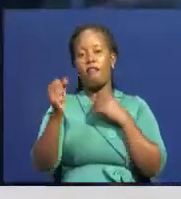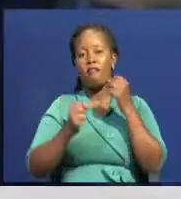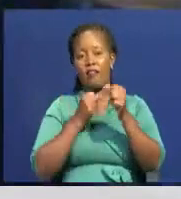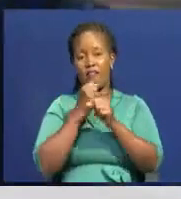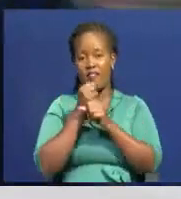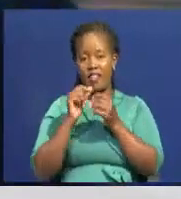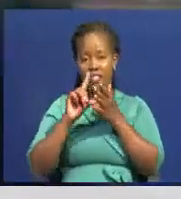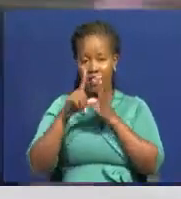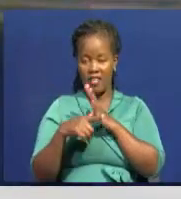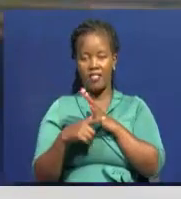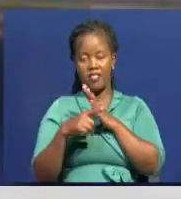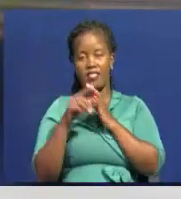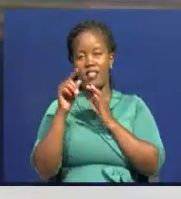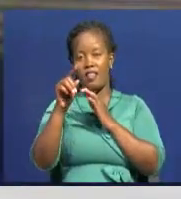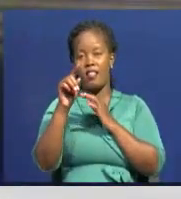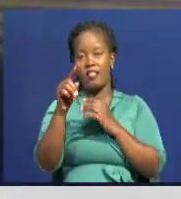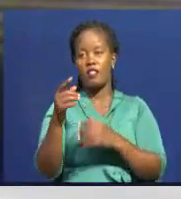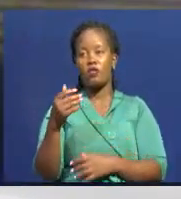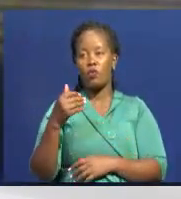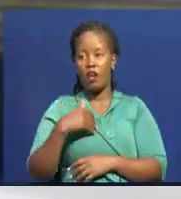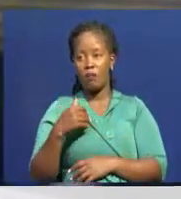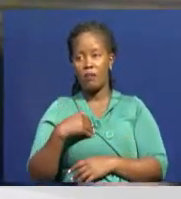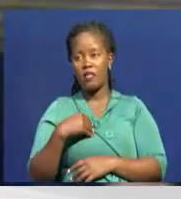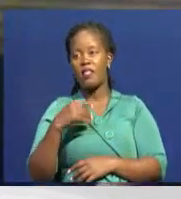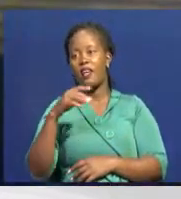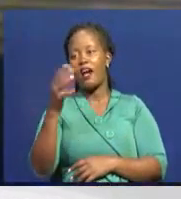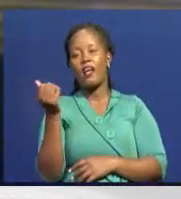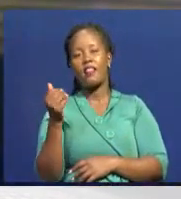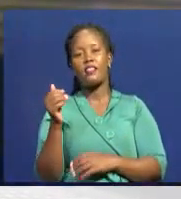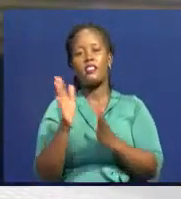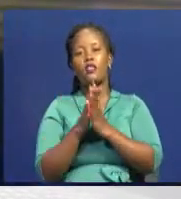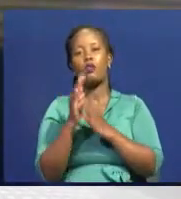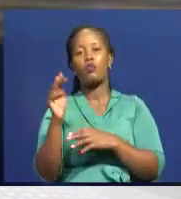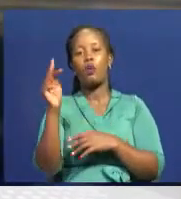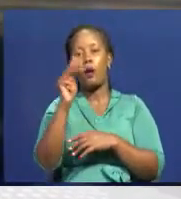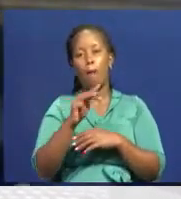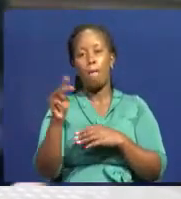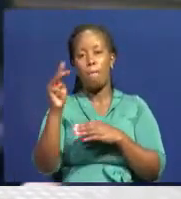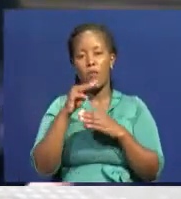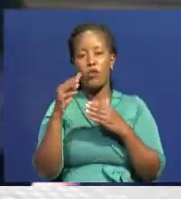go to $500,000. If you're in LA, you buy a house for $1 million today.